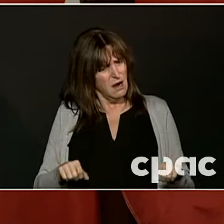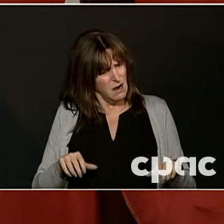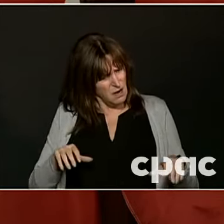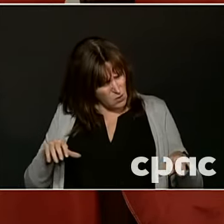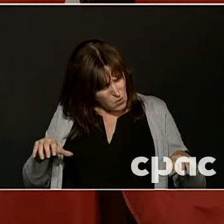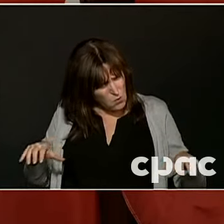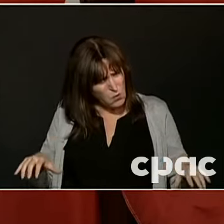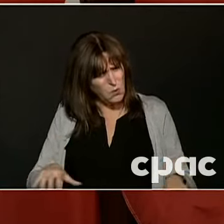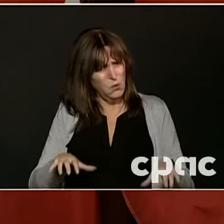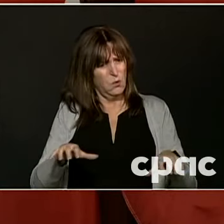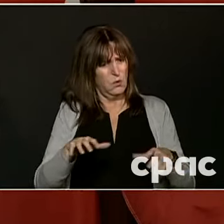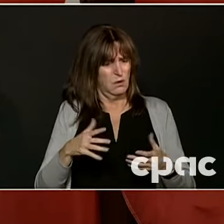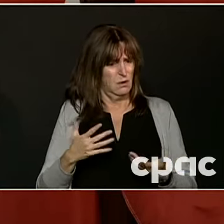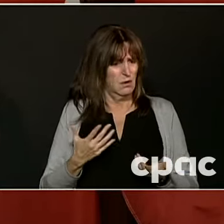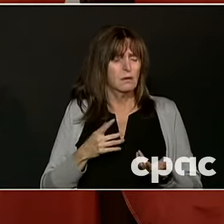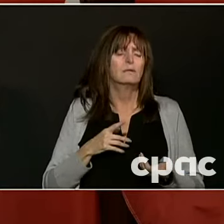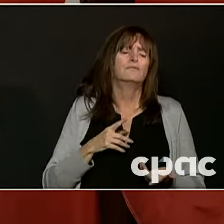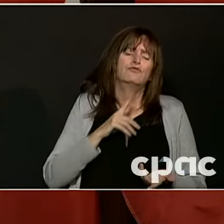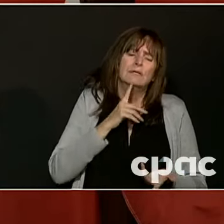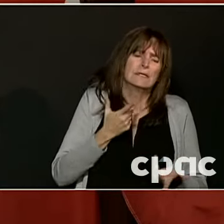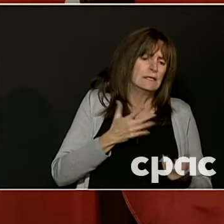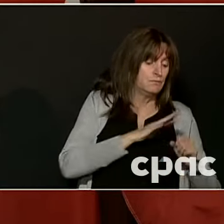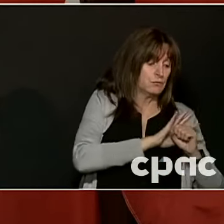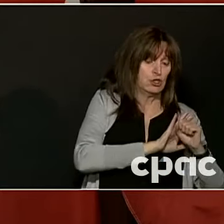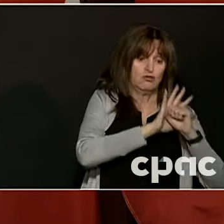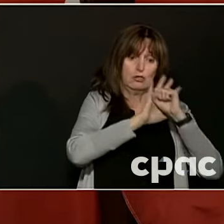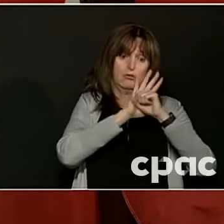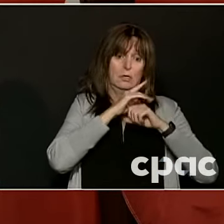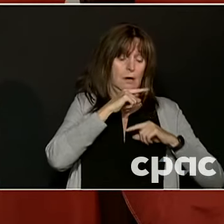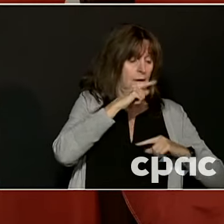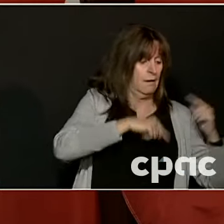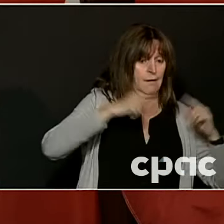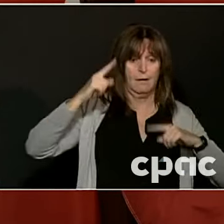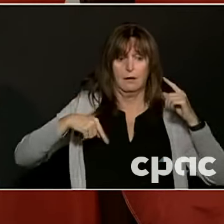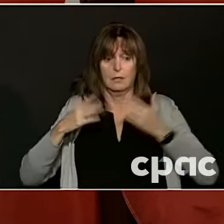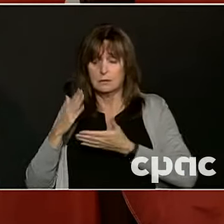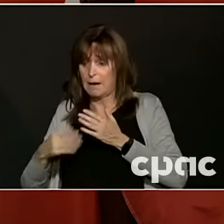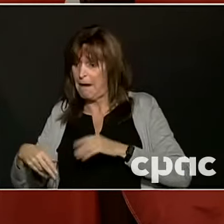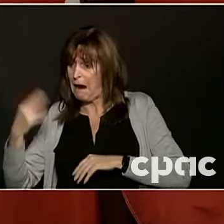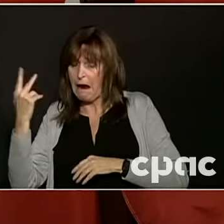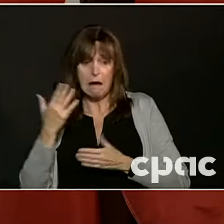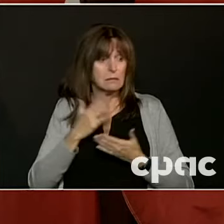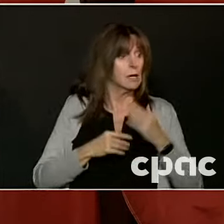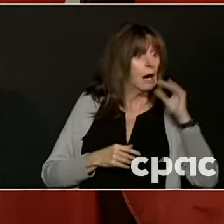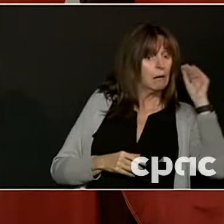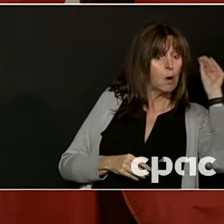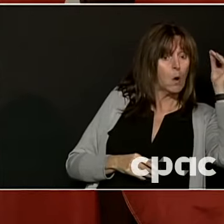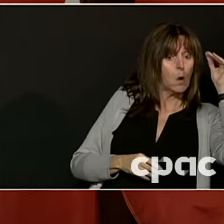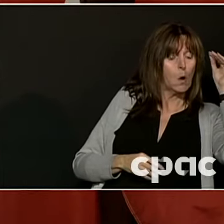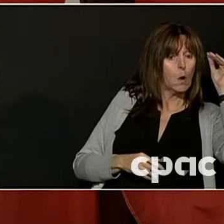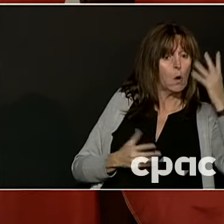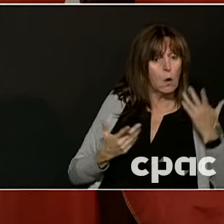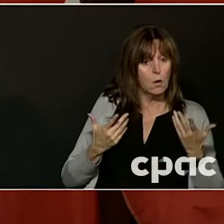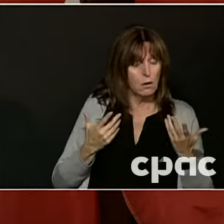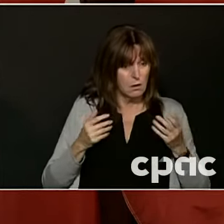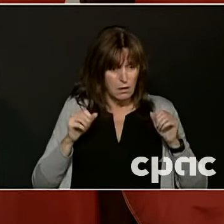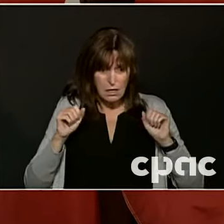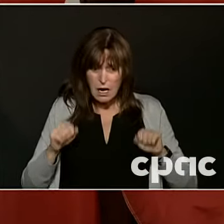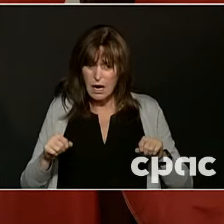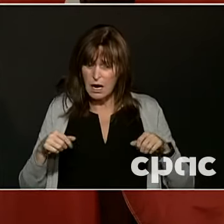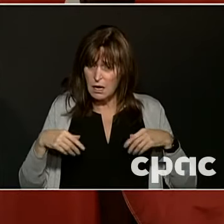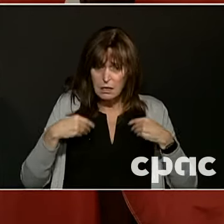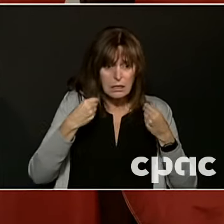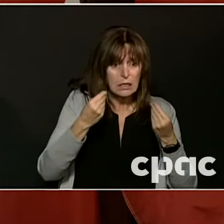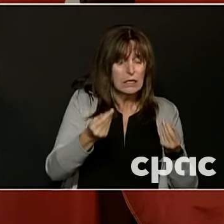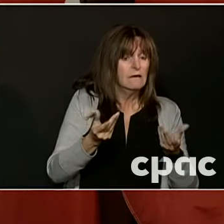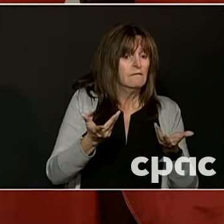at different levels at different times? And the key things we wanted to do is to get that out to the public who are saying, we want to see what's going on, we